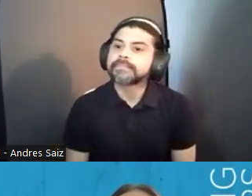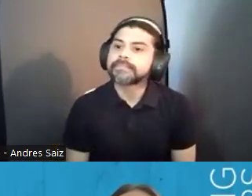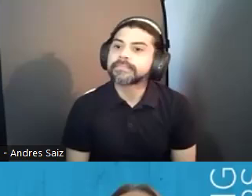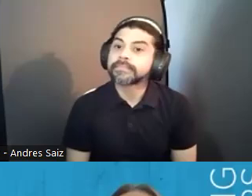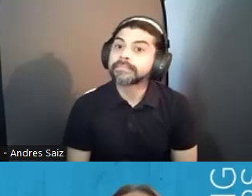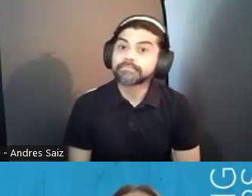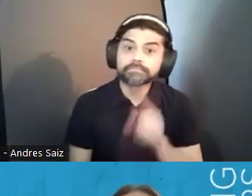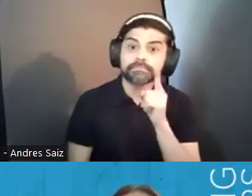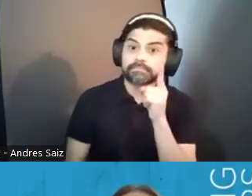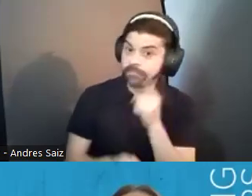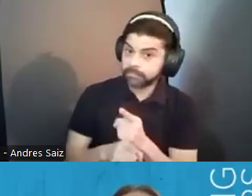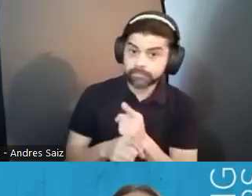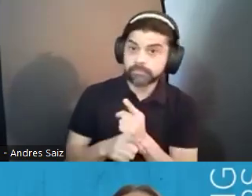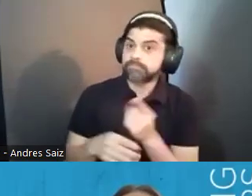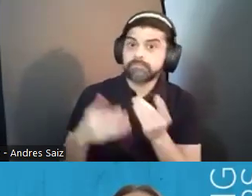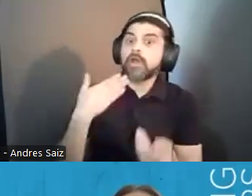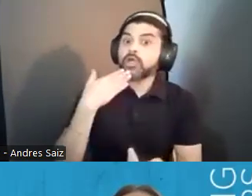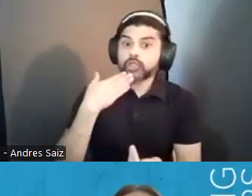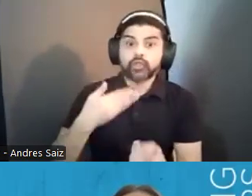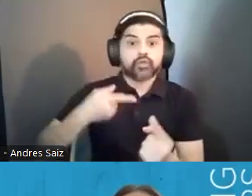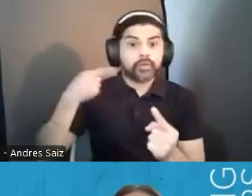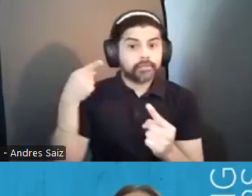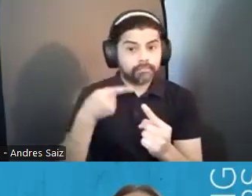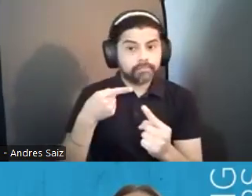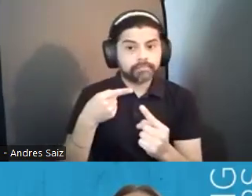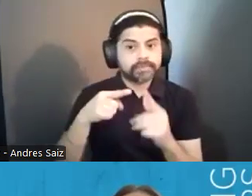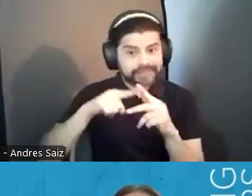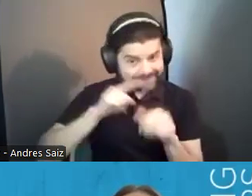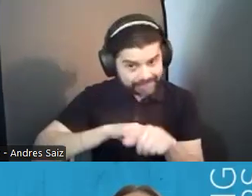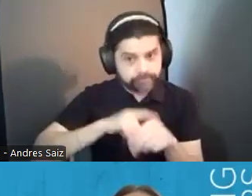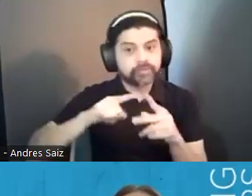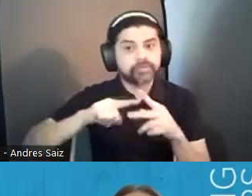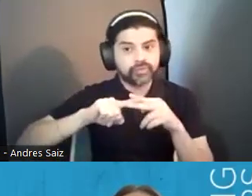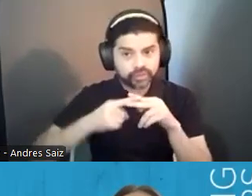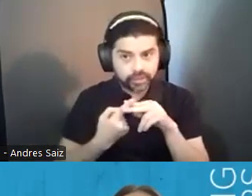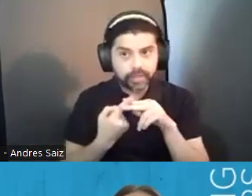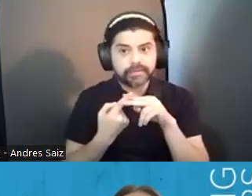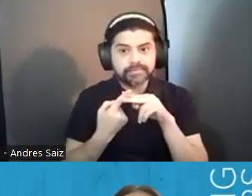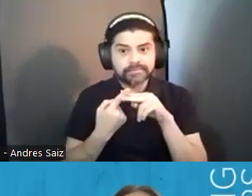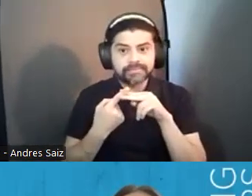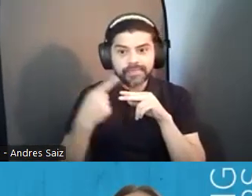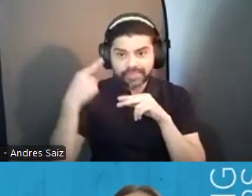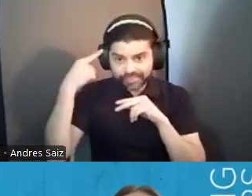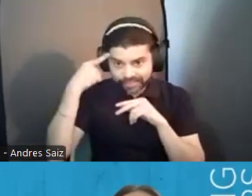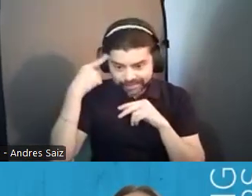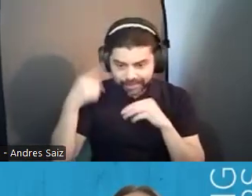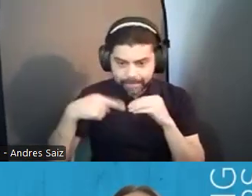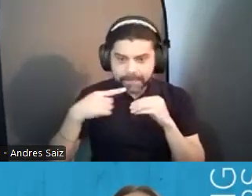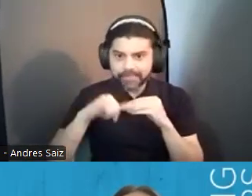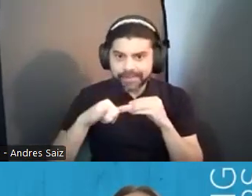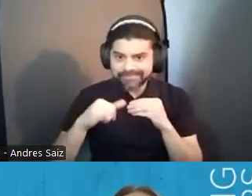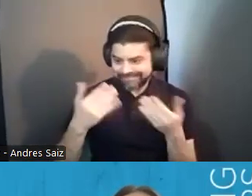Yes, this is a good time to start talking about that. Good time is in this time on the agenda, but also January of this